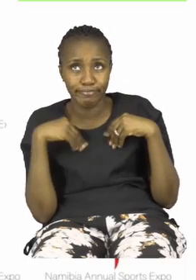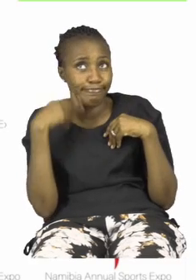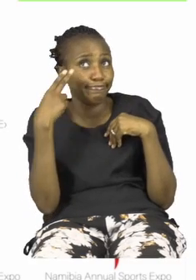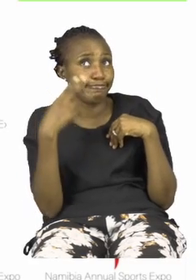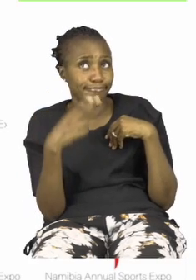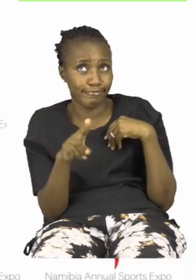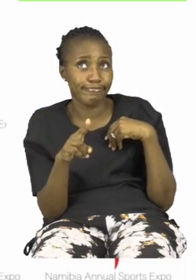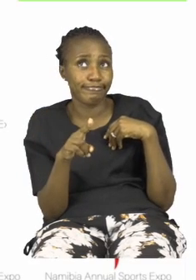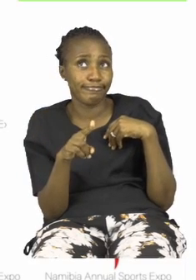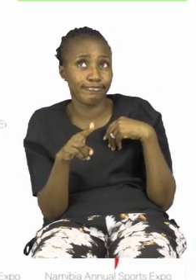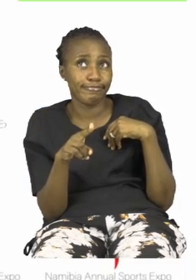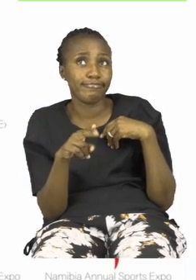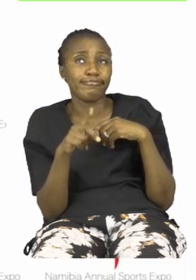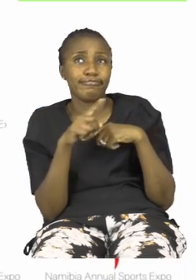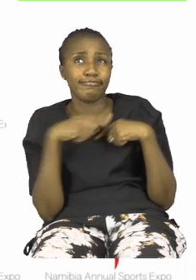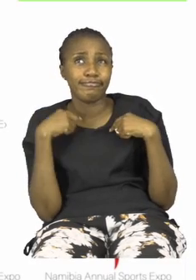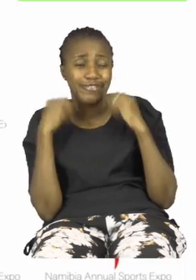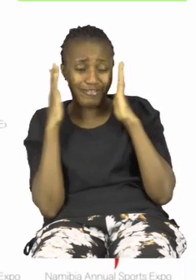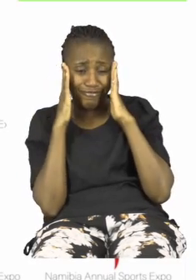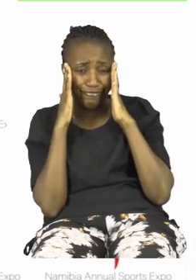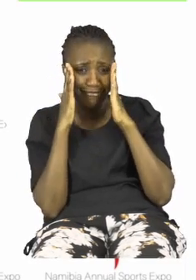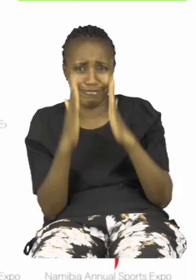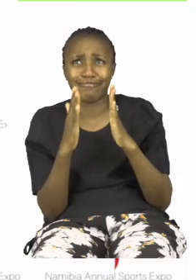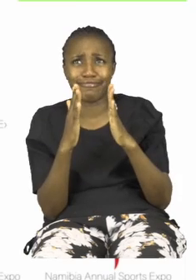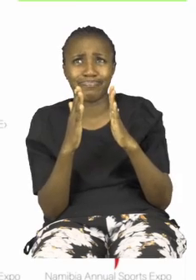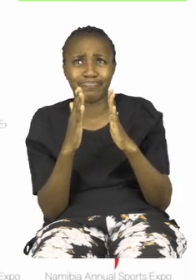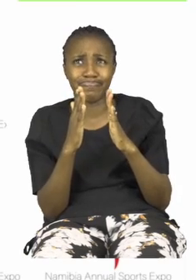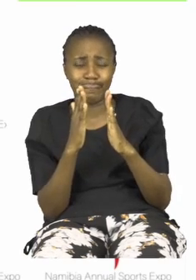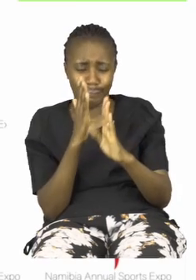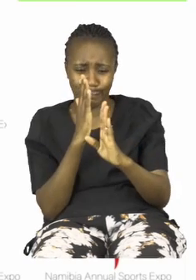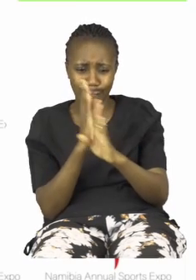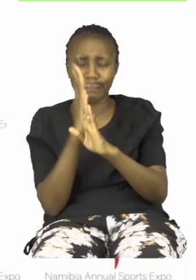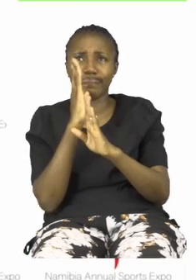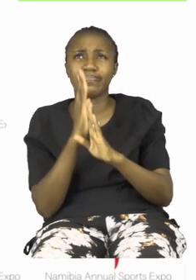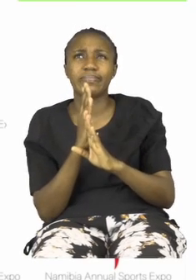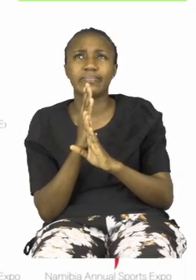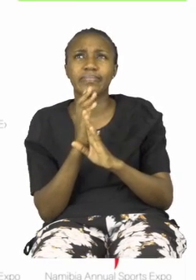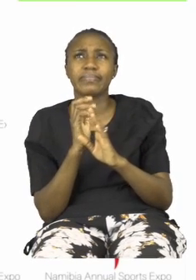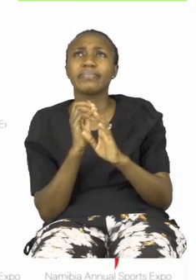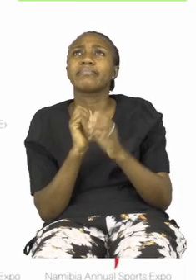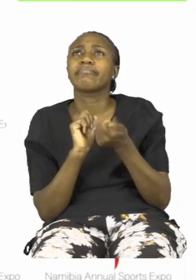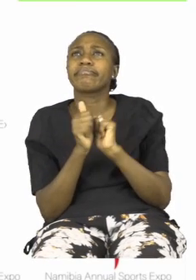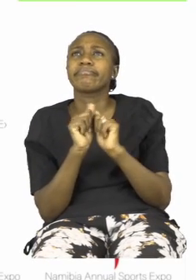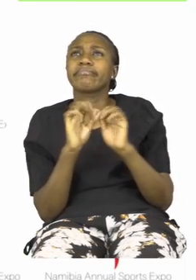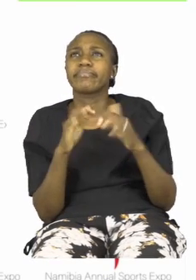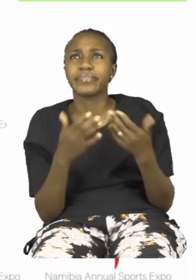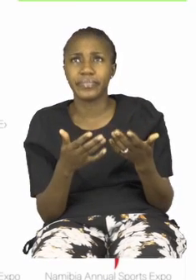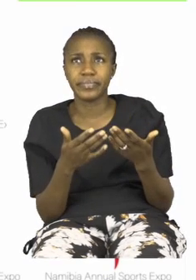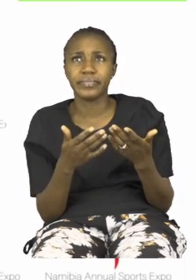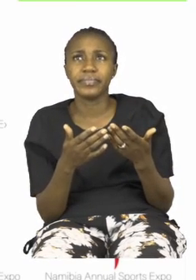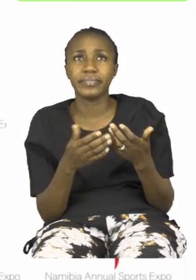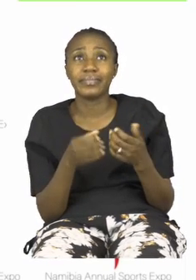We are very strict in terms of how these tournaments are conducted. And normally, if you